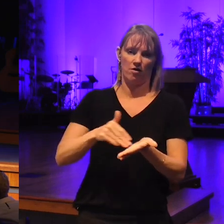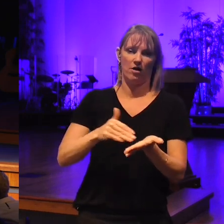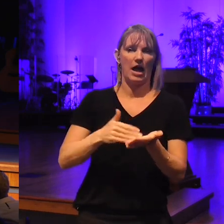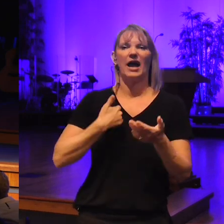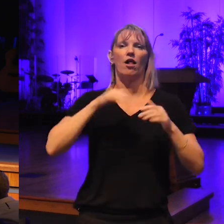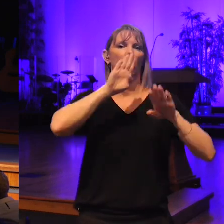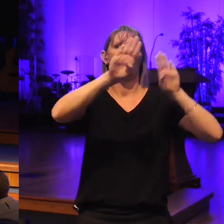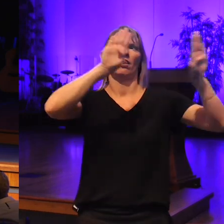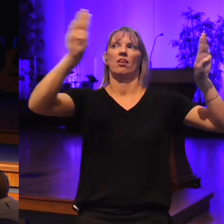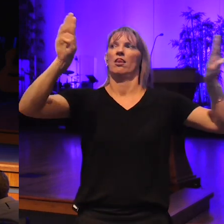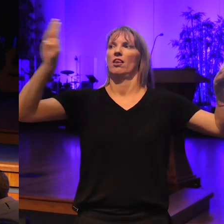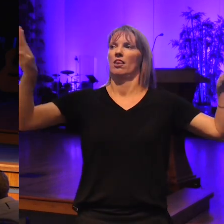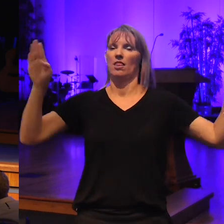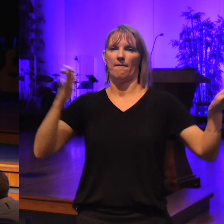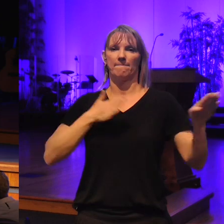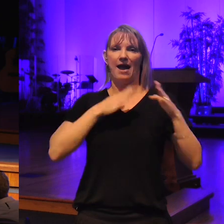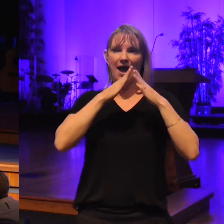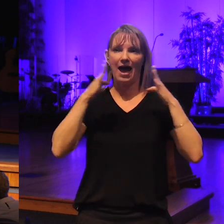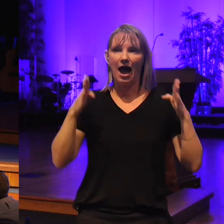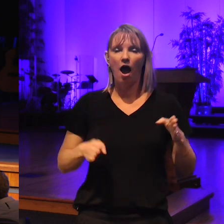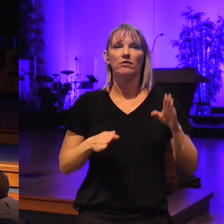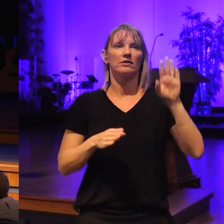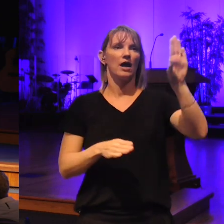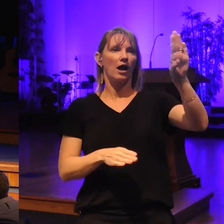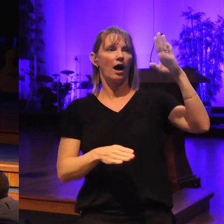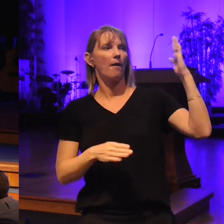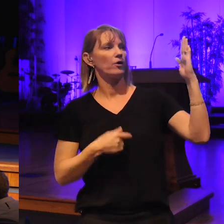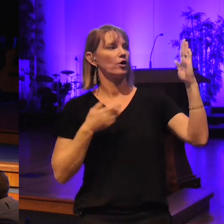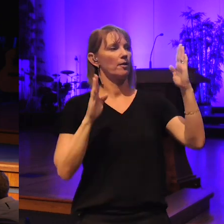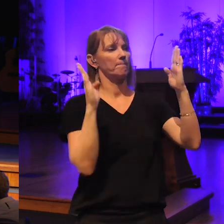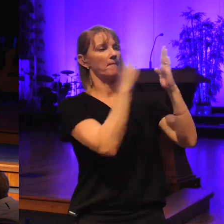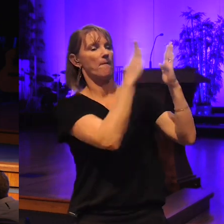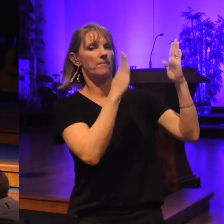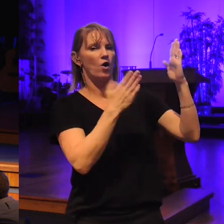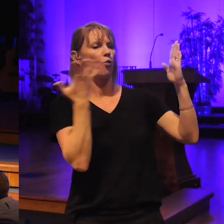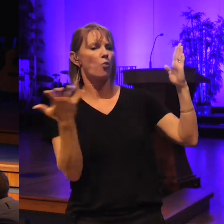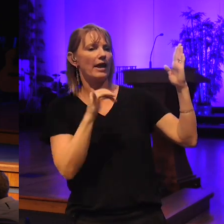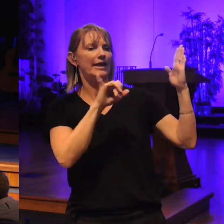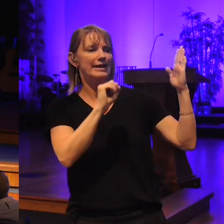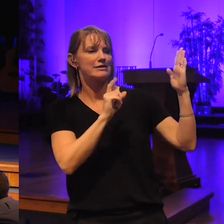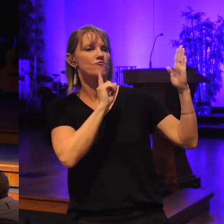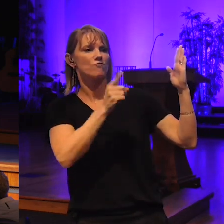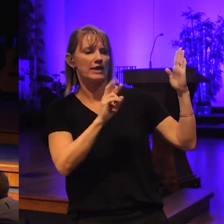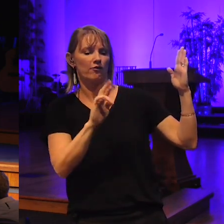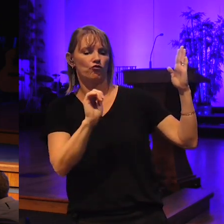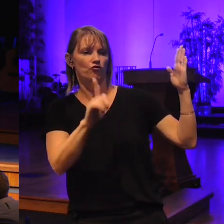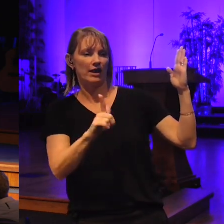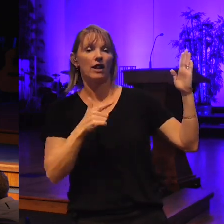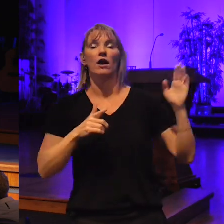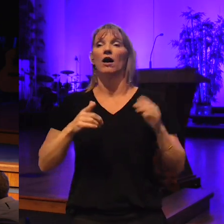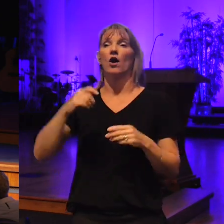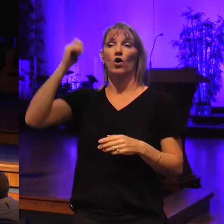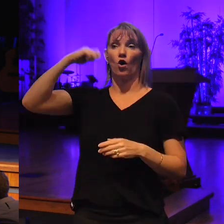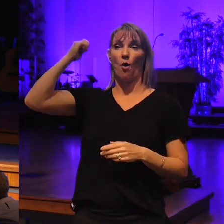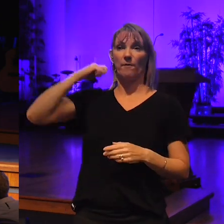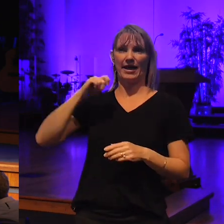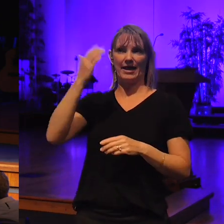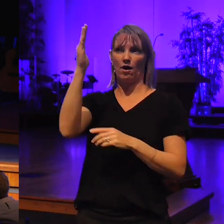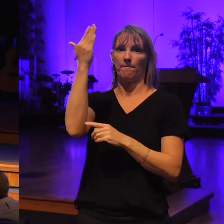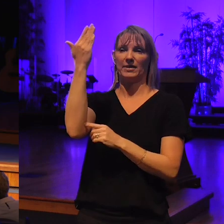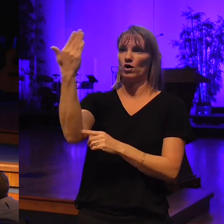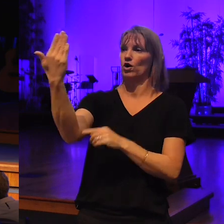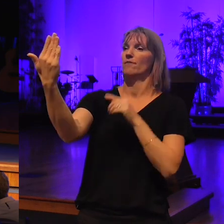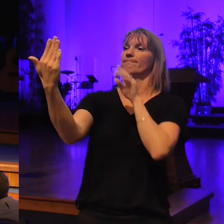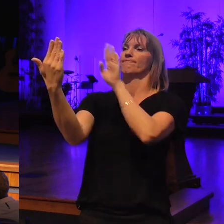everywhere in my house. I'd open the cover to get a bowl for cereal. What is really real? I go comb my hair in the mirror, there it